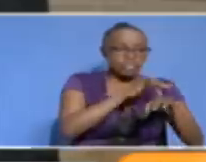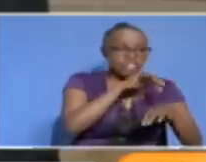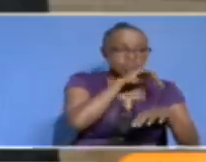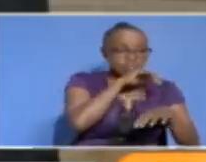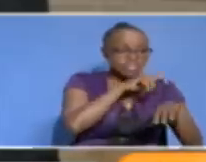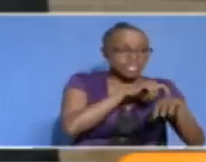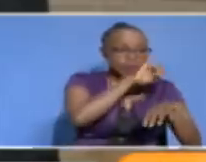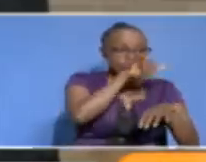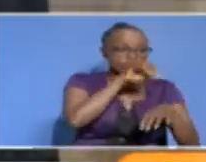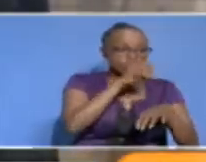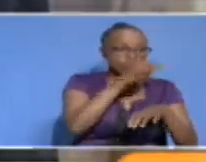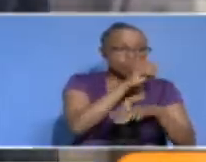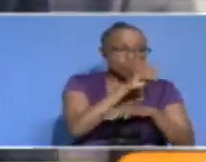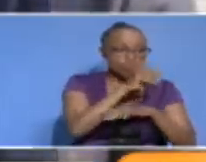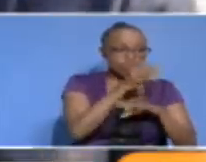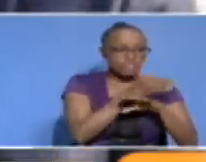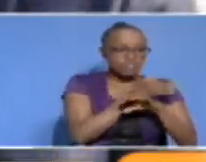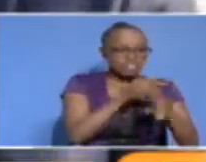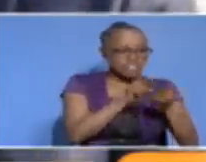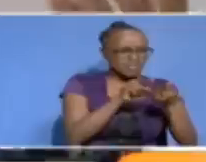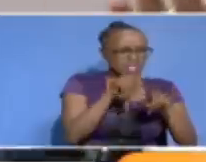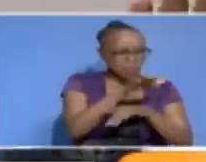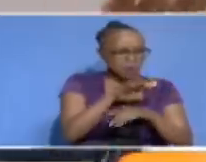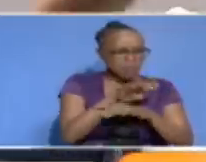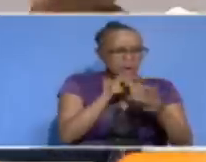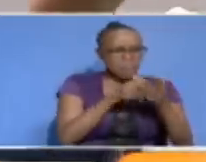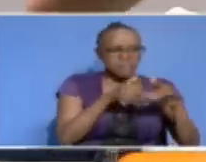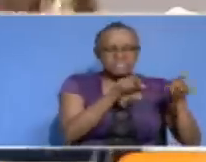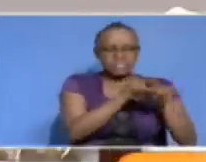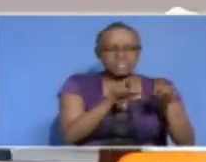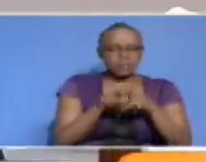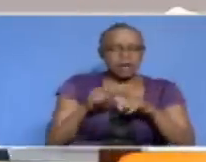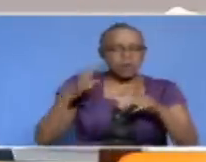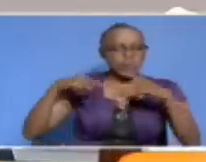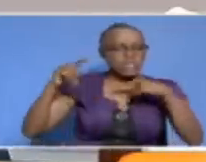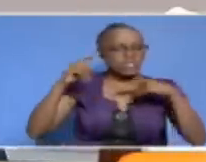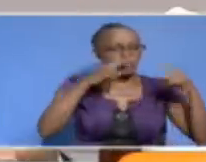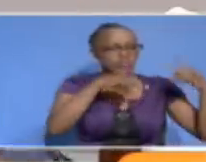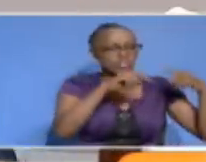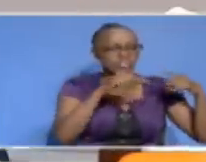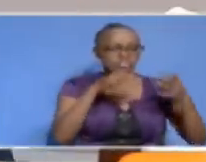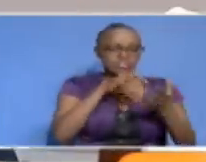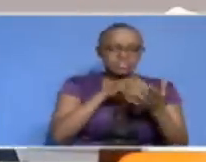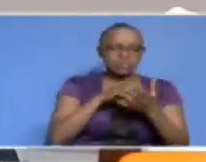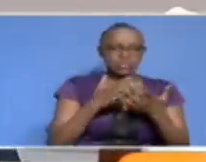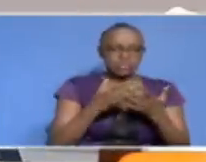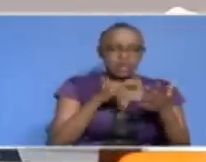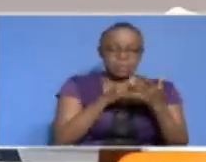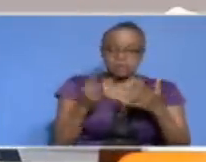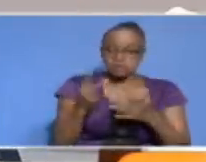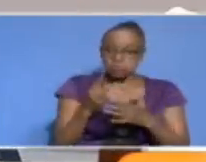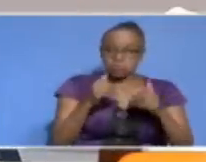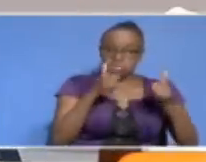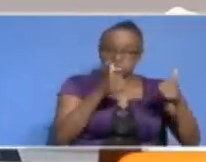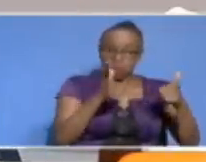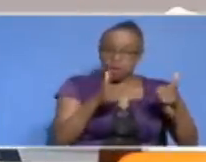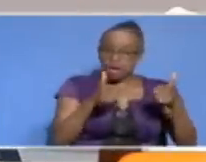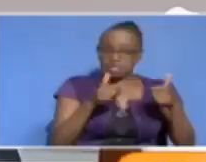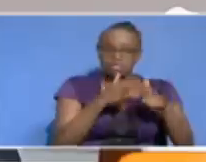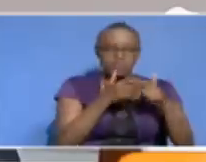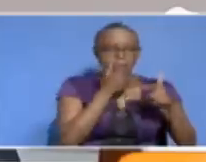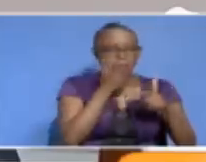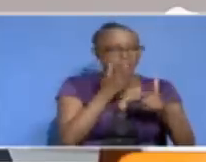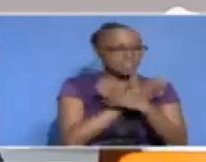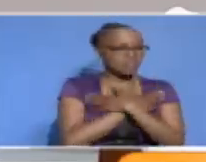Joho was in the same podium with you. So it's just a win-win, we can say, situation. Na sasa mko sawa? Na Joho is my best